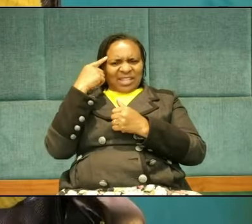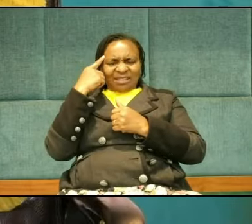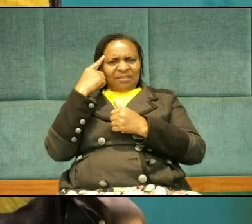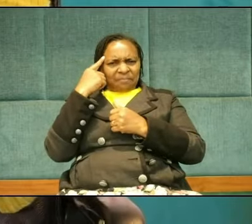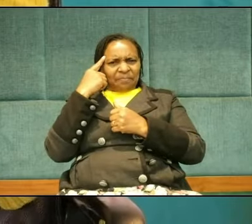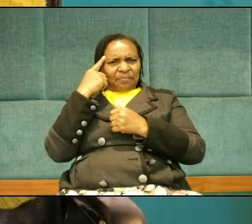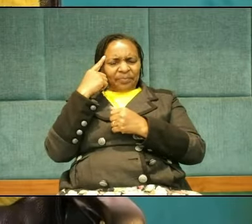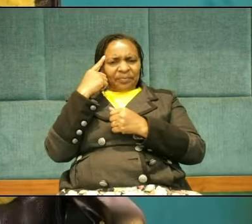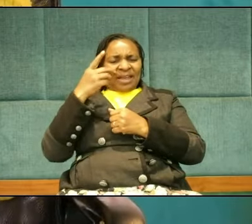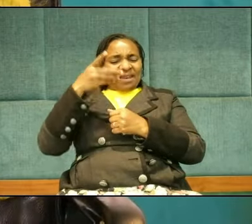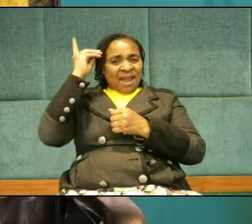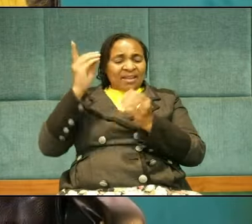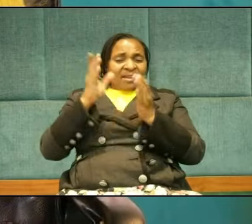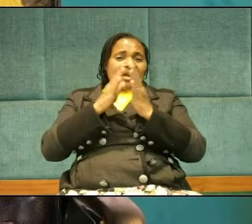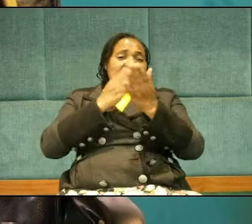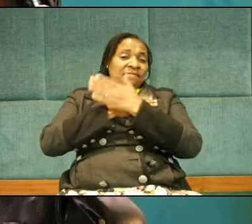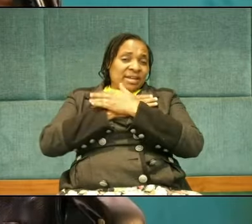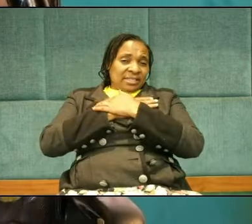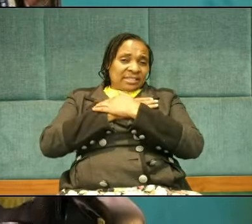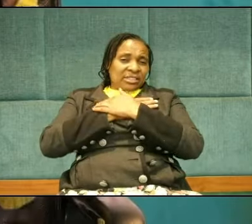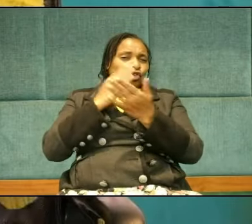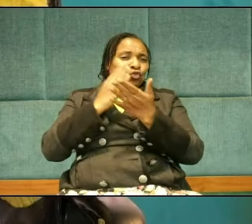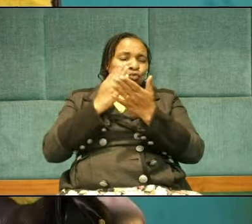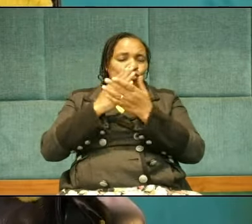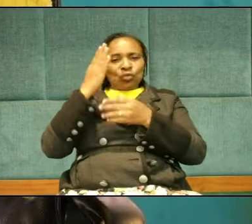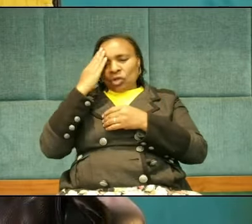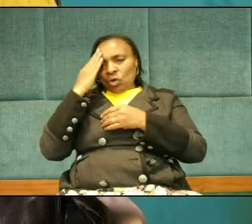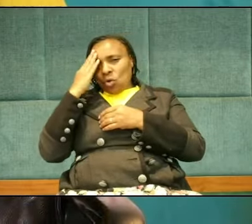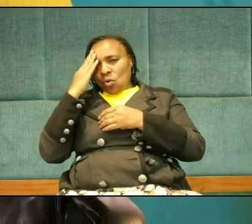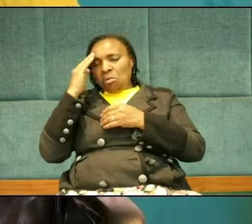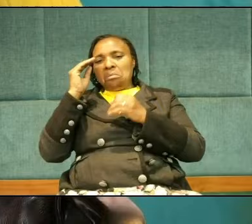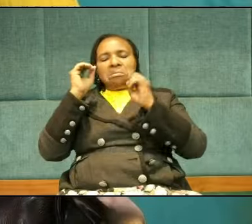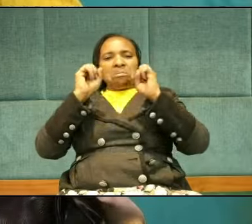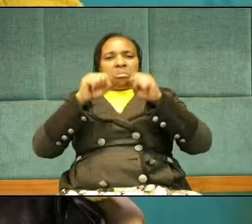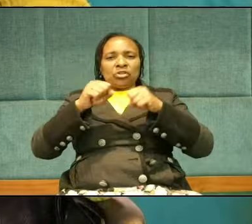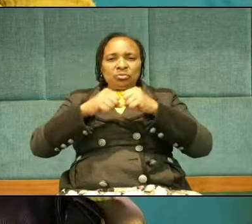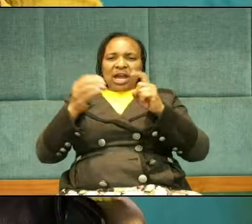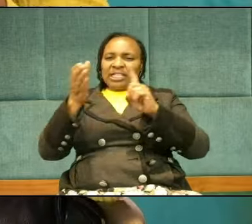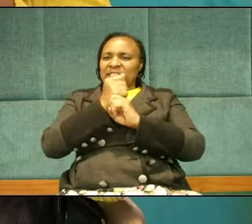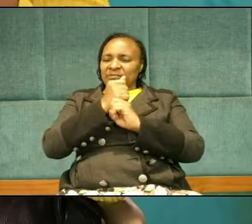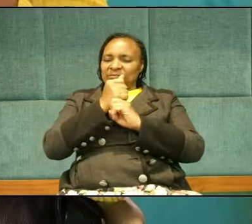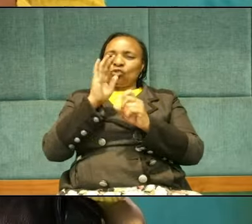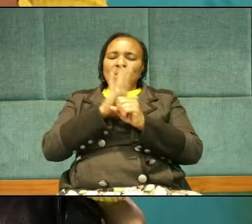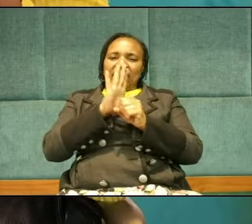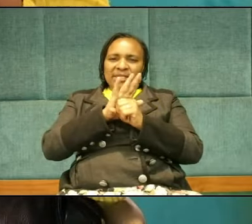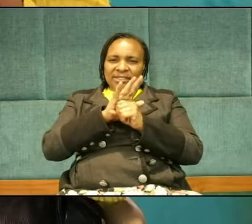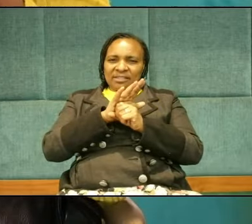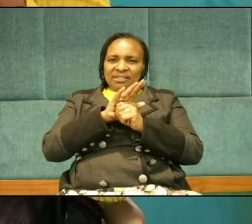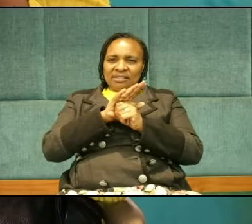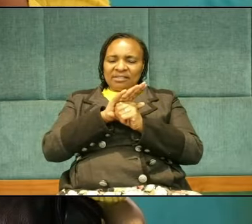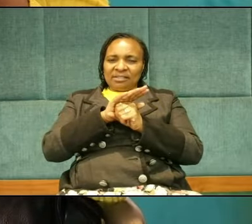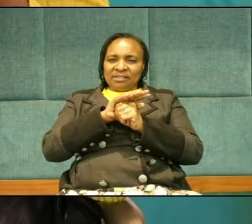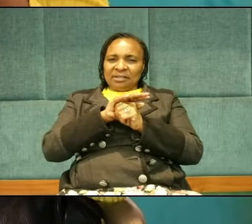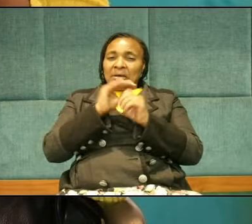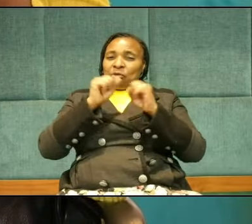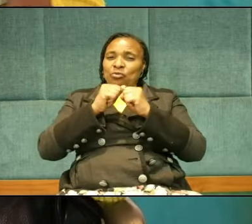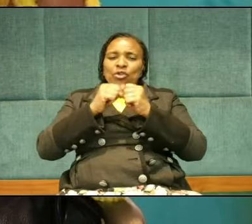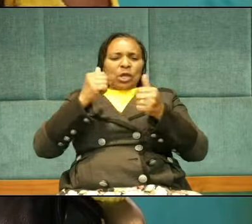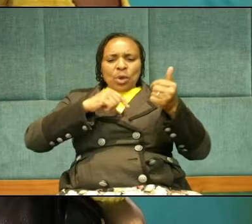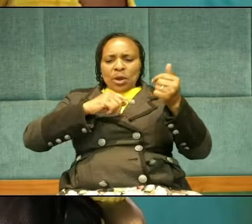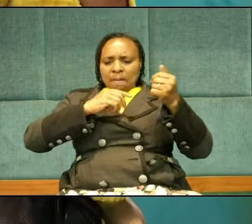do you think that Daniel and his friends really knew that they would achieve so much? They would pass with flying